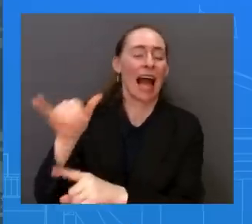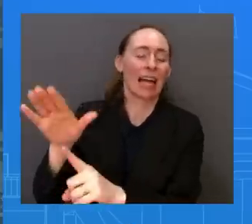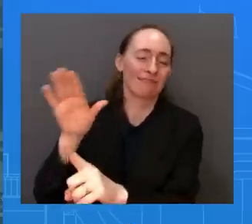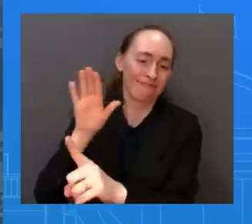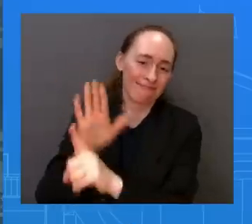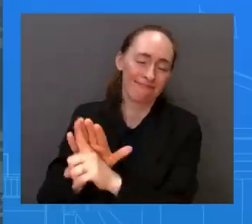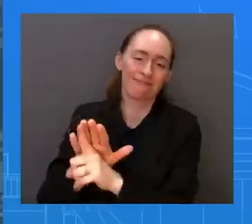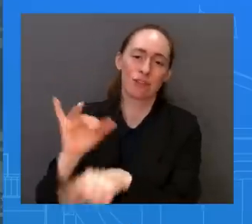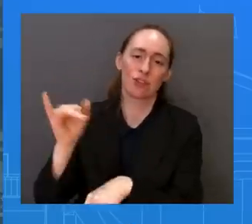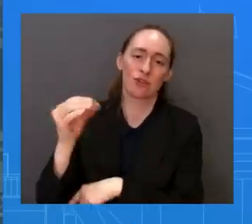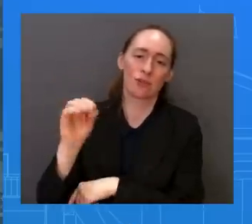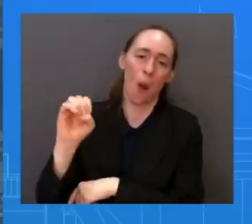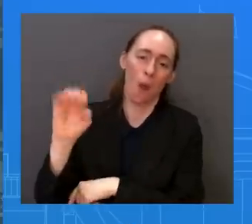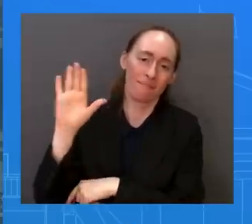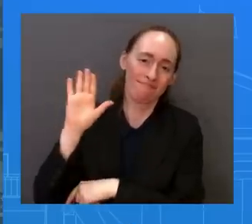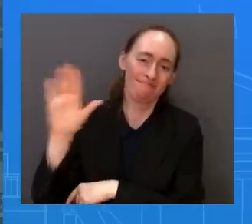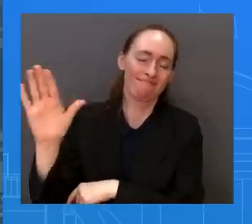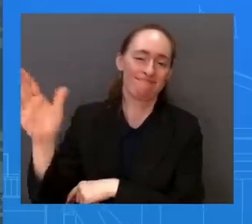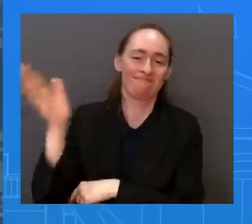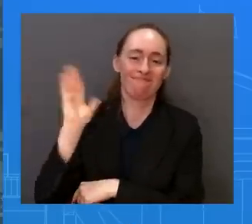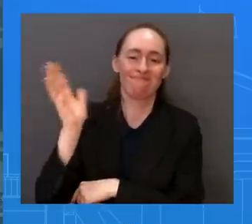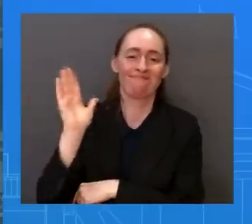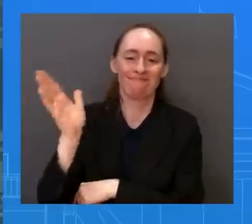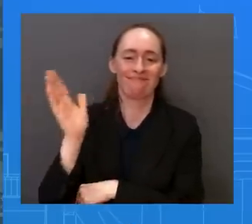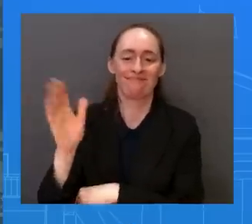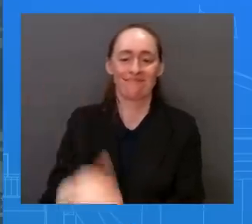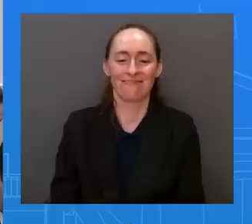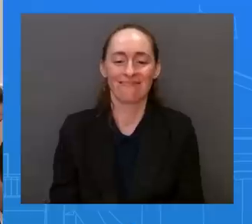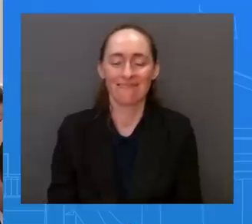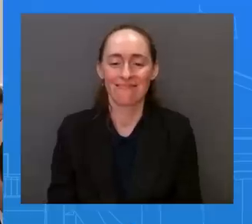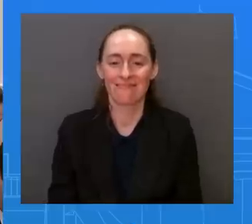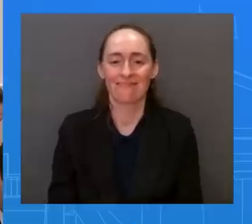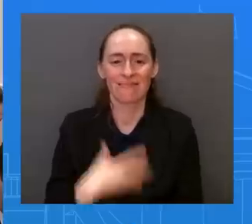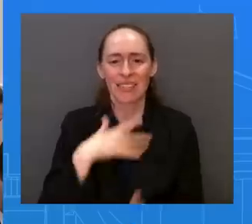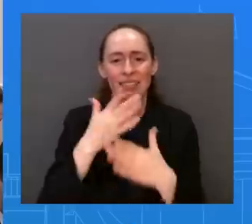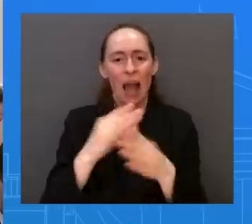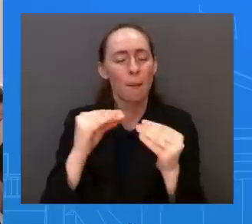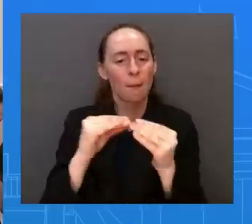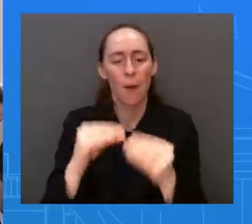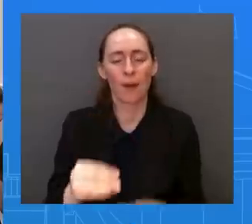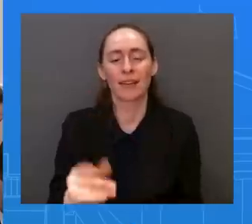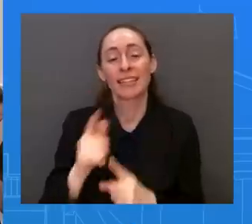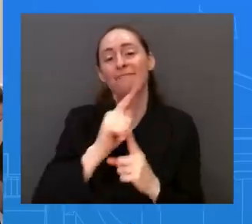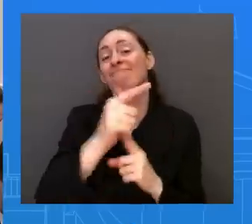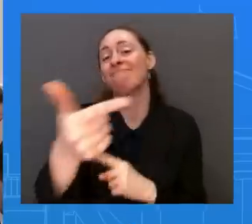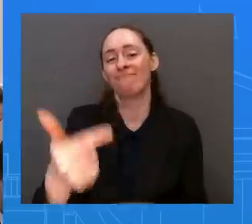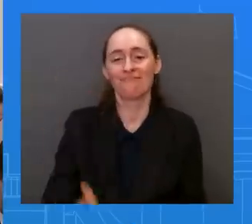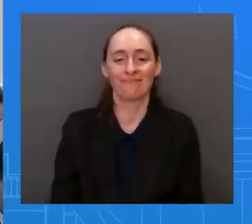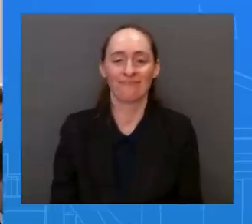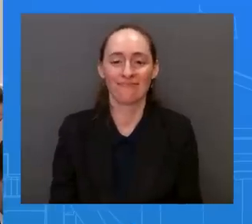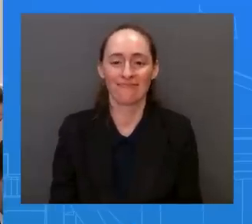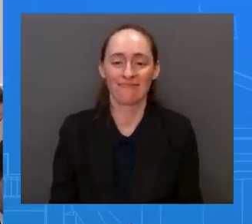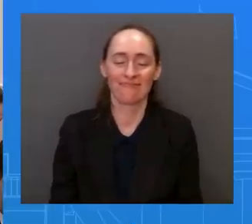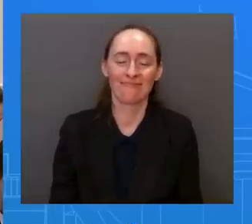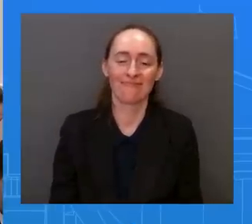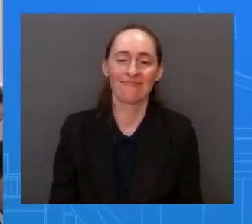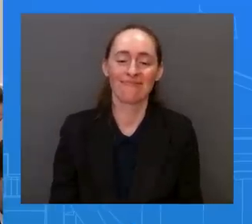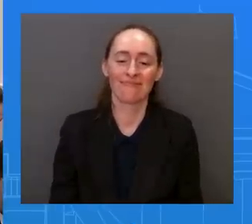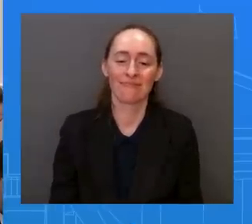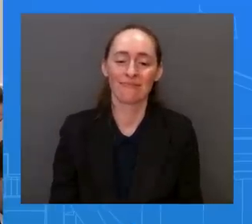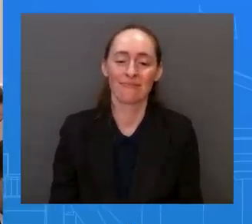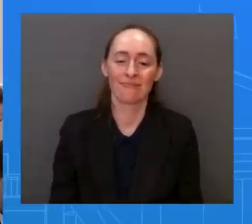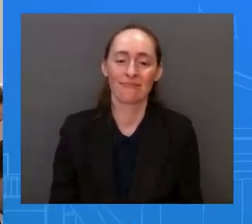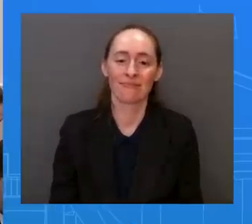on that, just not going to get beyond that. Go ahead, the person behind you. Thank you. So, Karine, we know of these few balloons that had flown in the past, the one, of course, from last